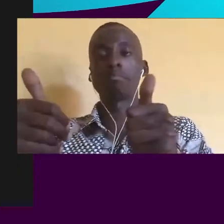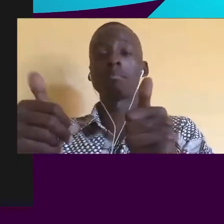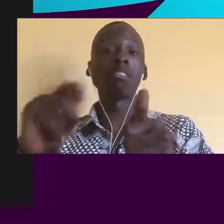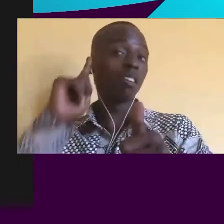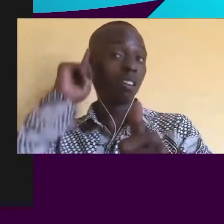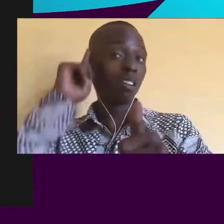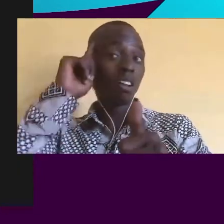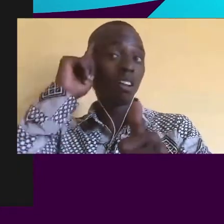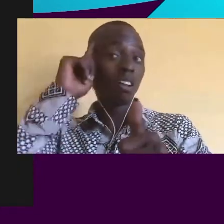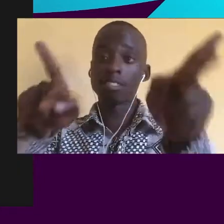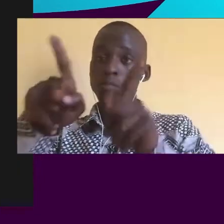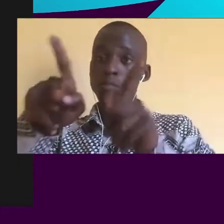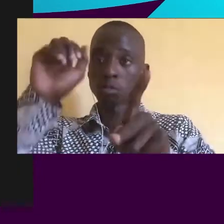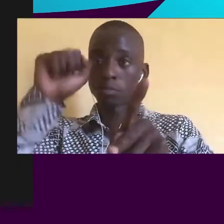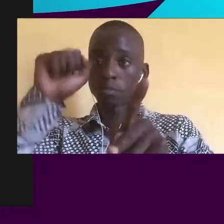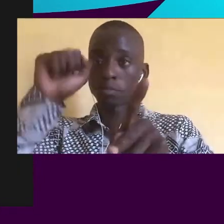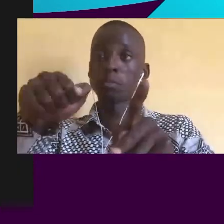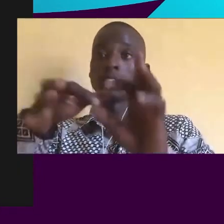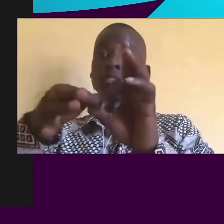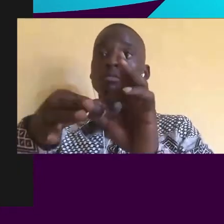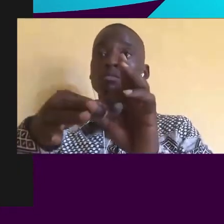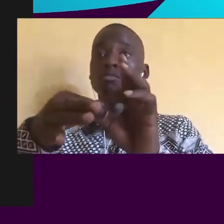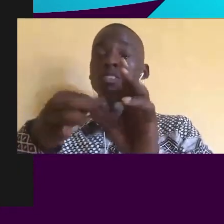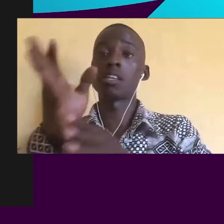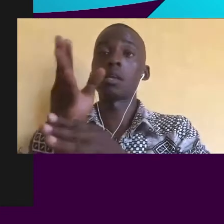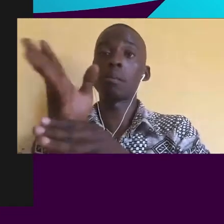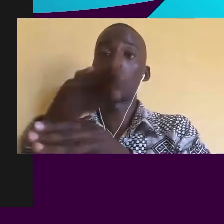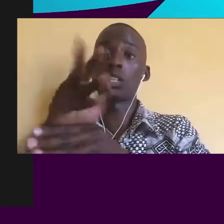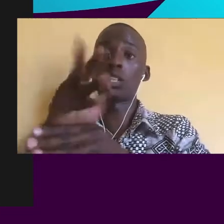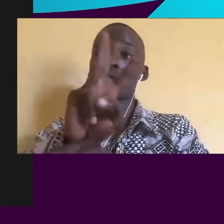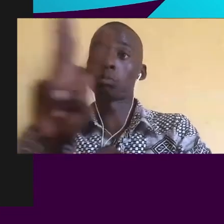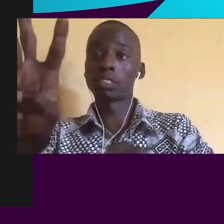to come to the ministry website and access that gender policy.